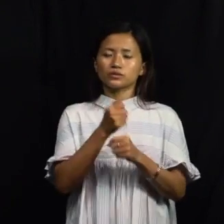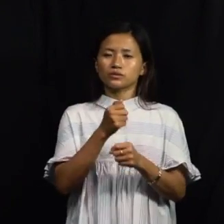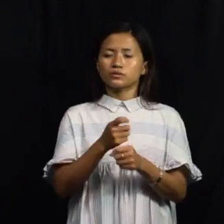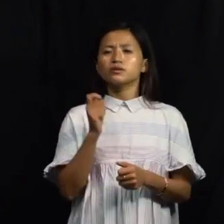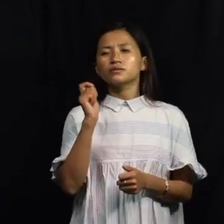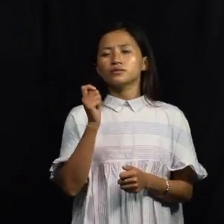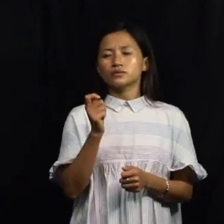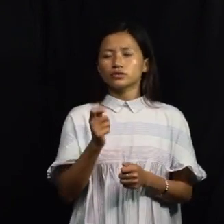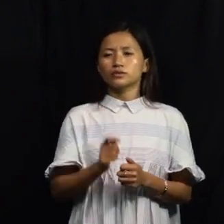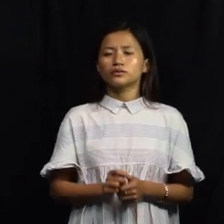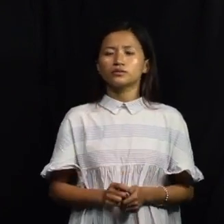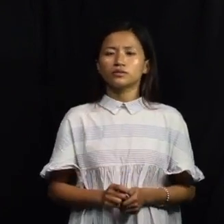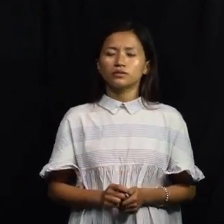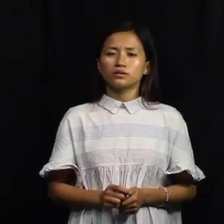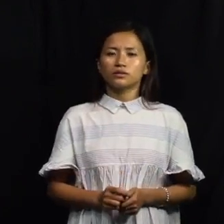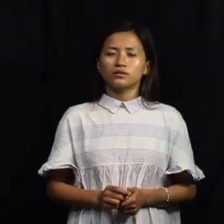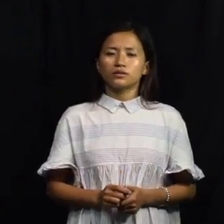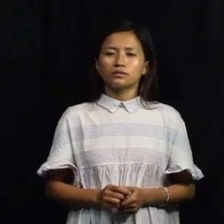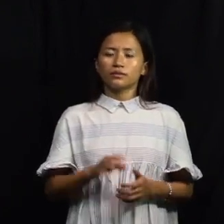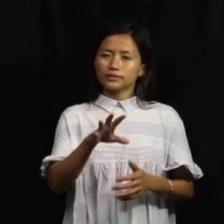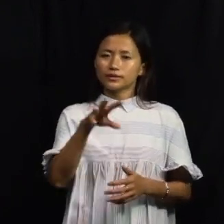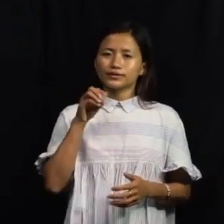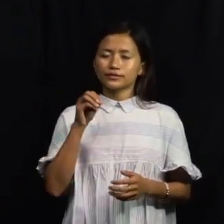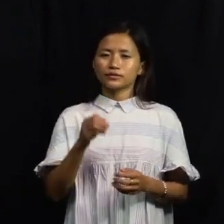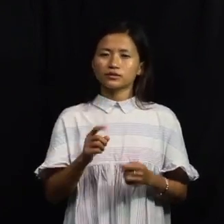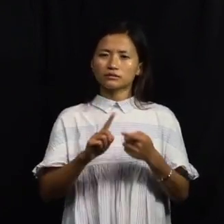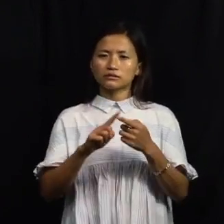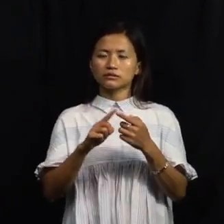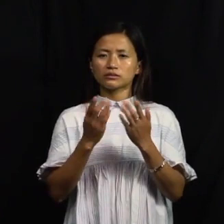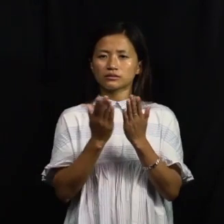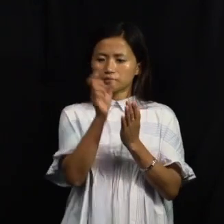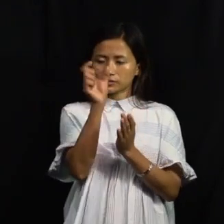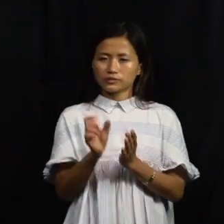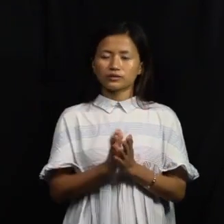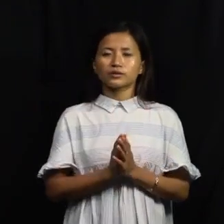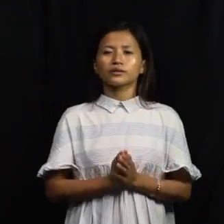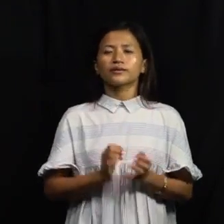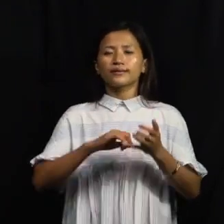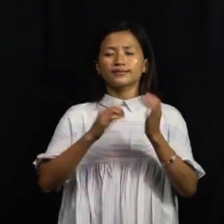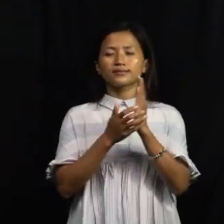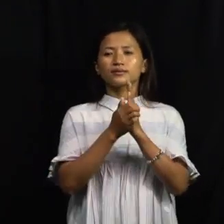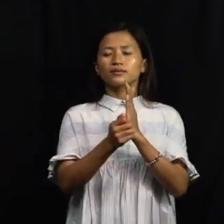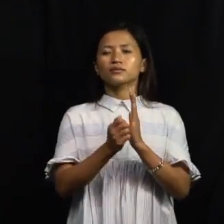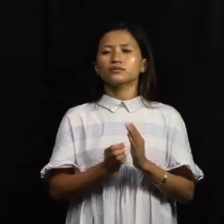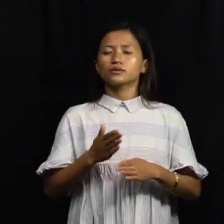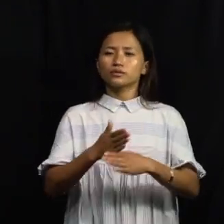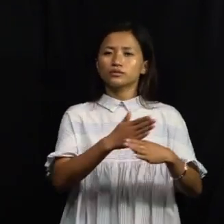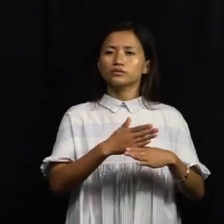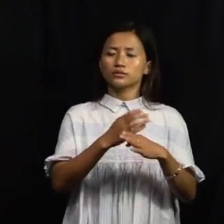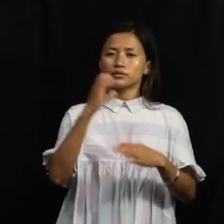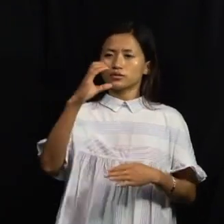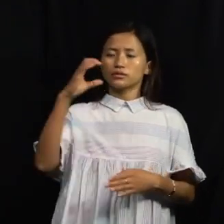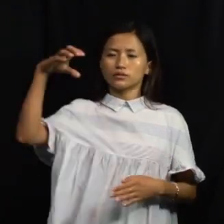you, isn't it? So by getting educated and becoming skilled, we contribute to the country, to